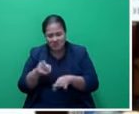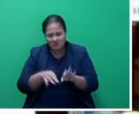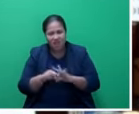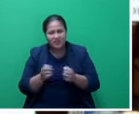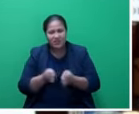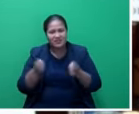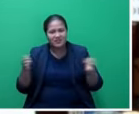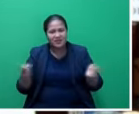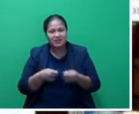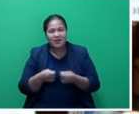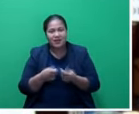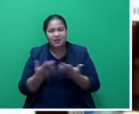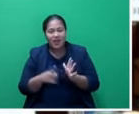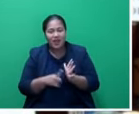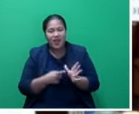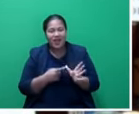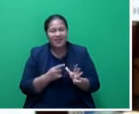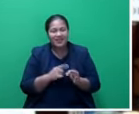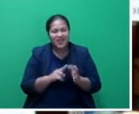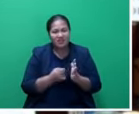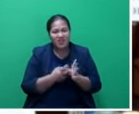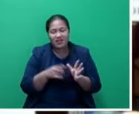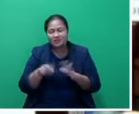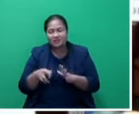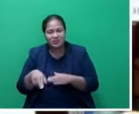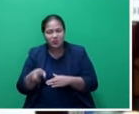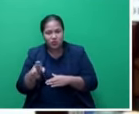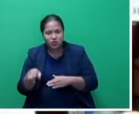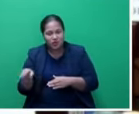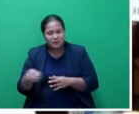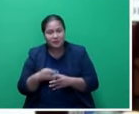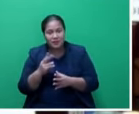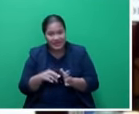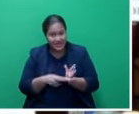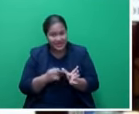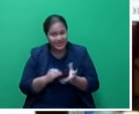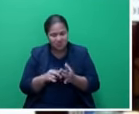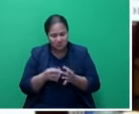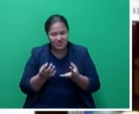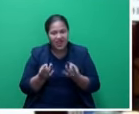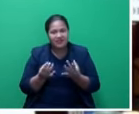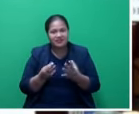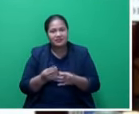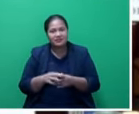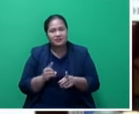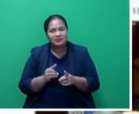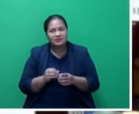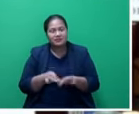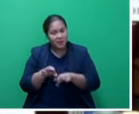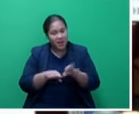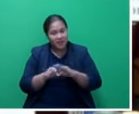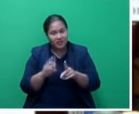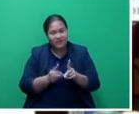at Langere and Nosori markets. Nasinu Town Council has started preparatory work on the second phase of development of the